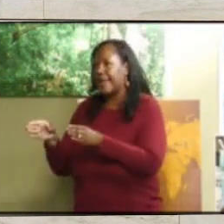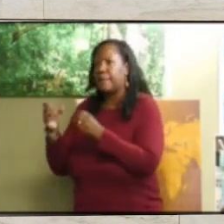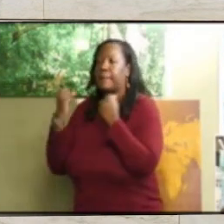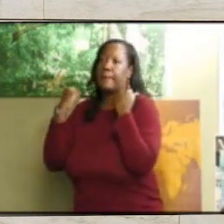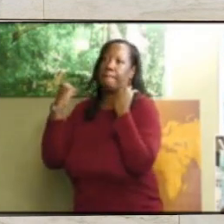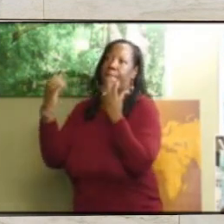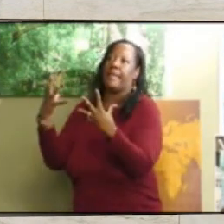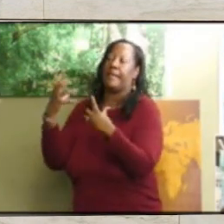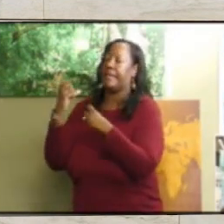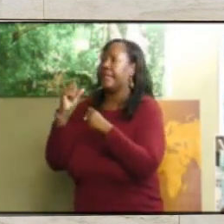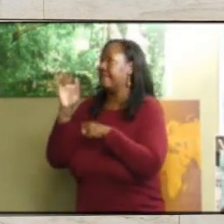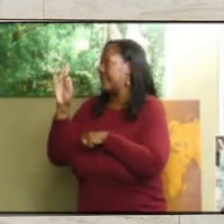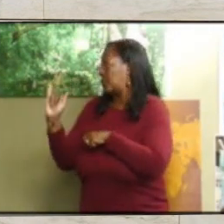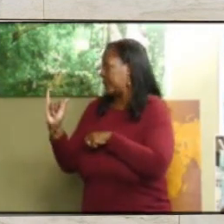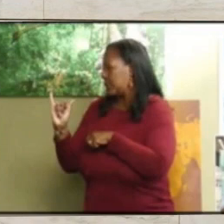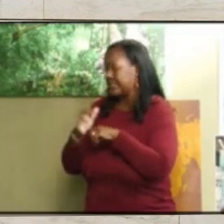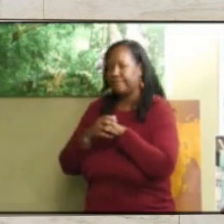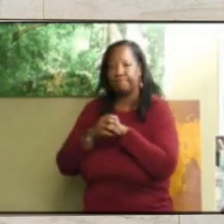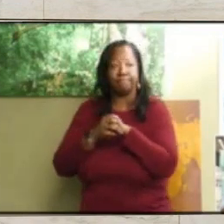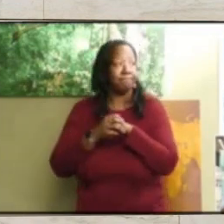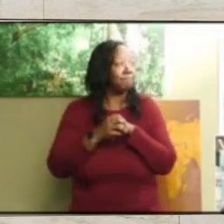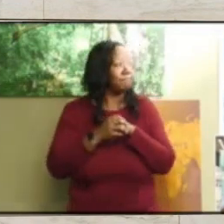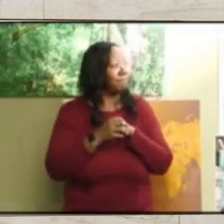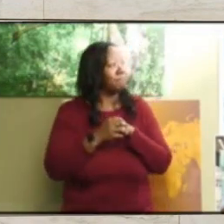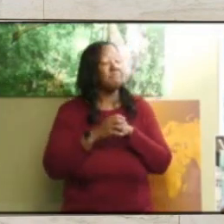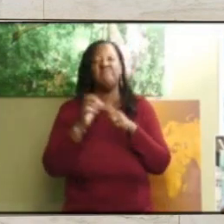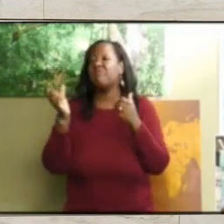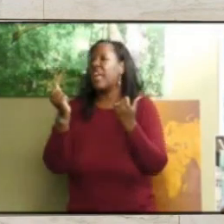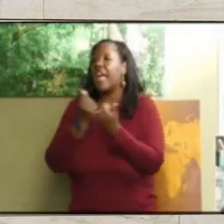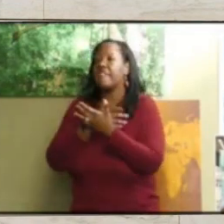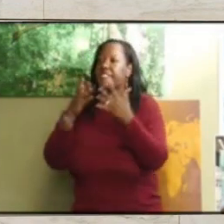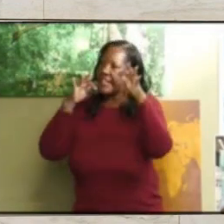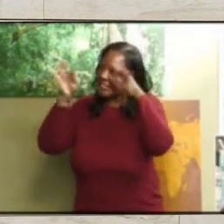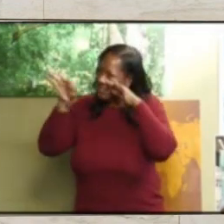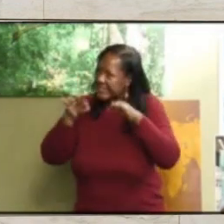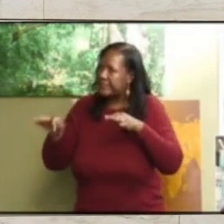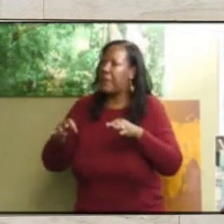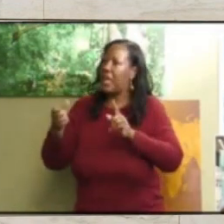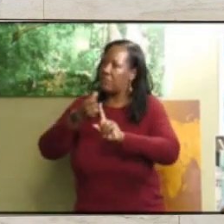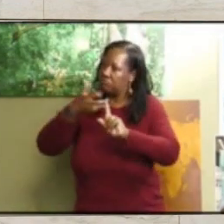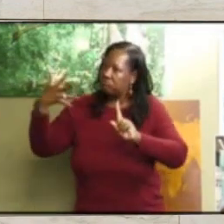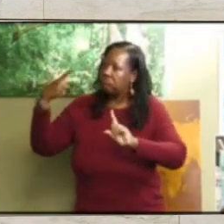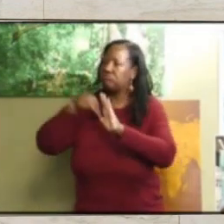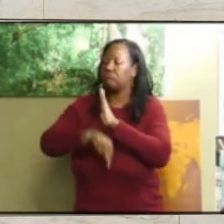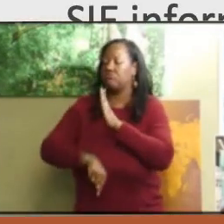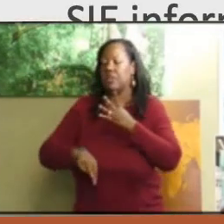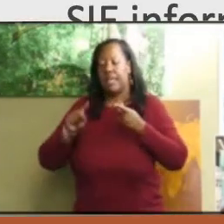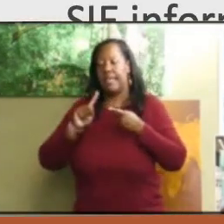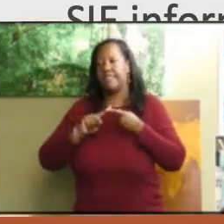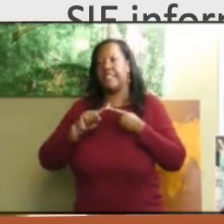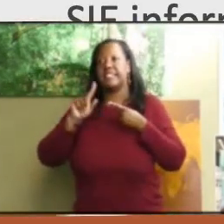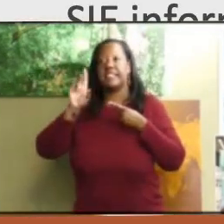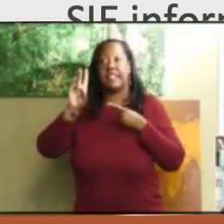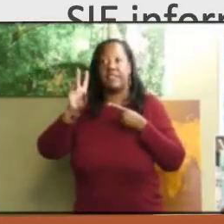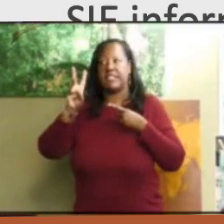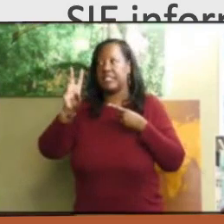multiple fiscal years. And that is all outlined in the 7600A form.